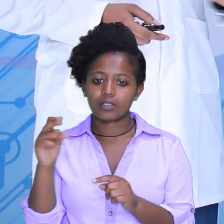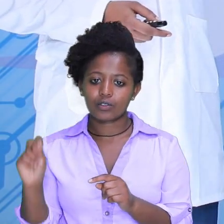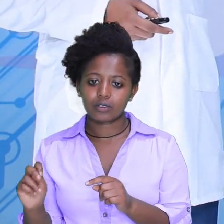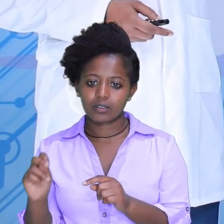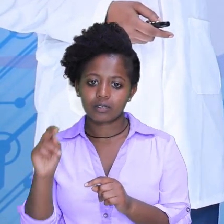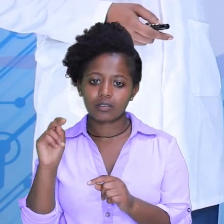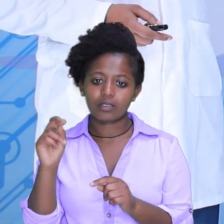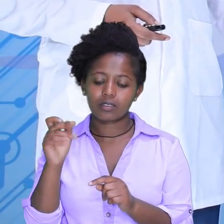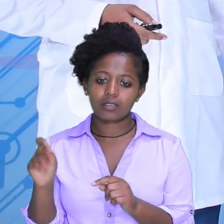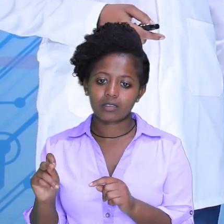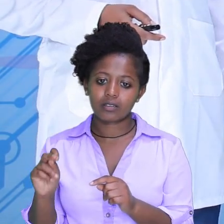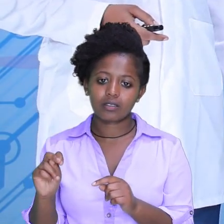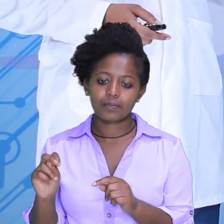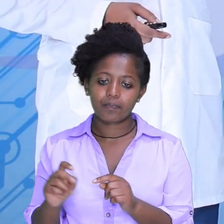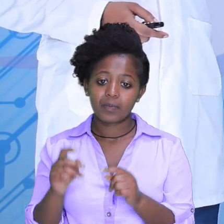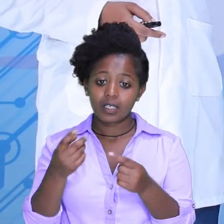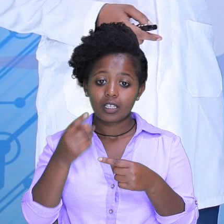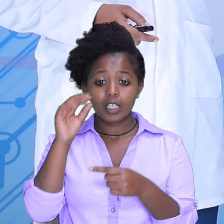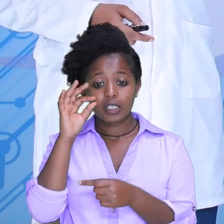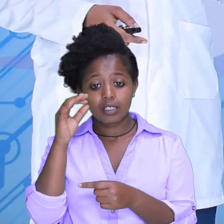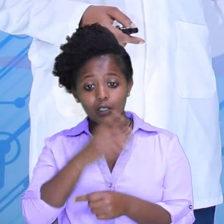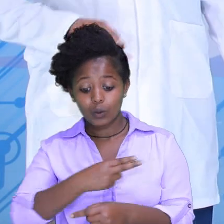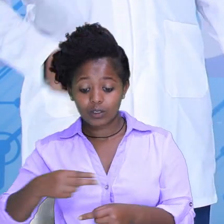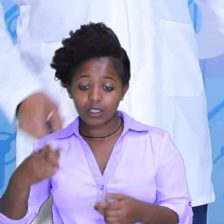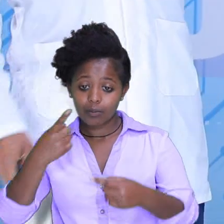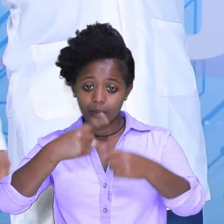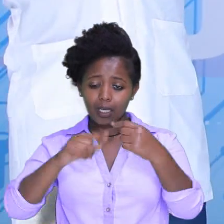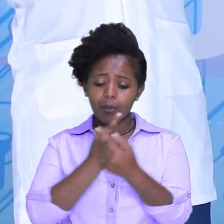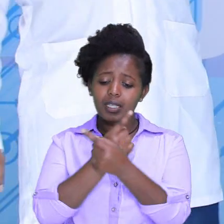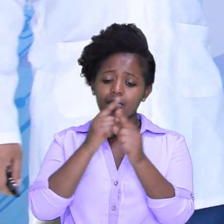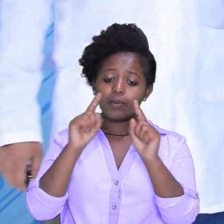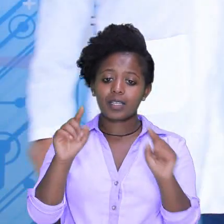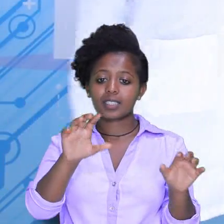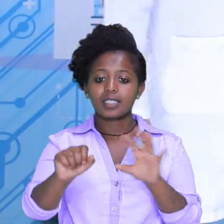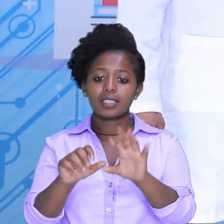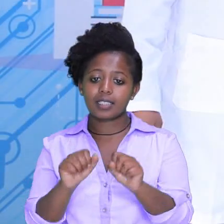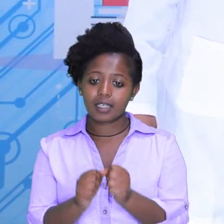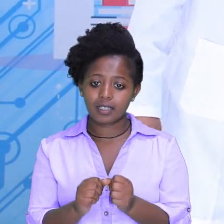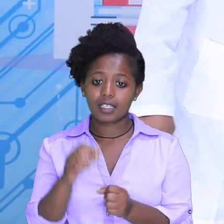Then Indonesia became an independent state on May